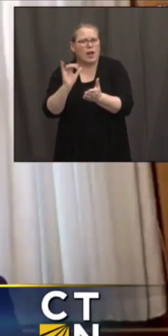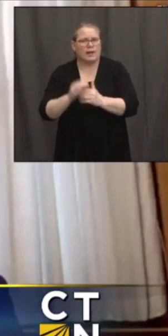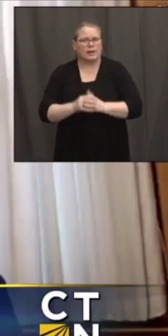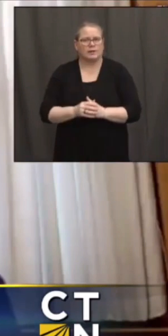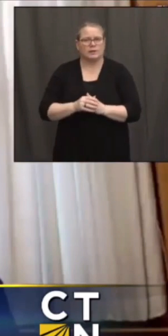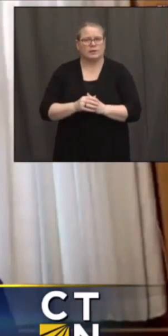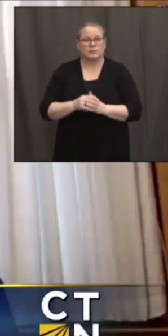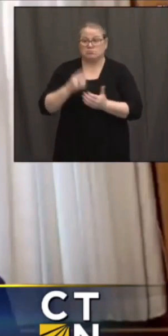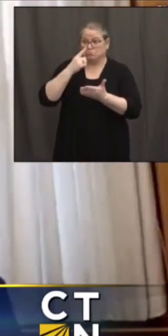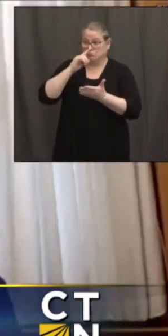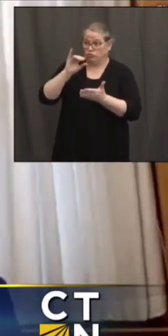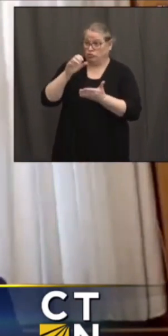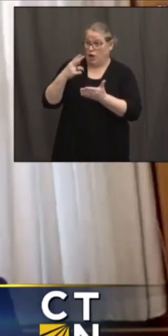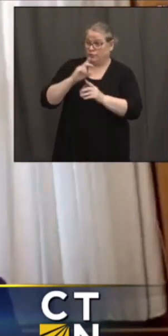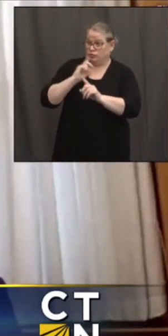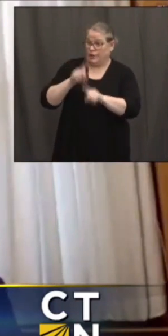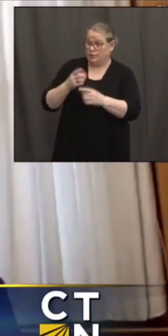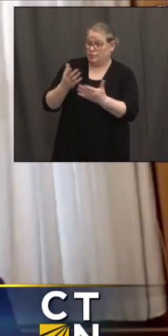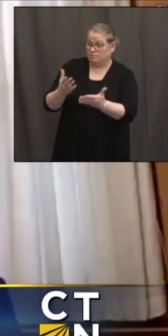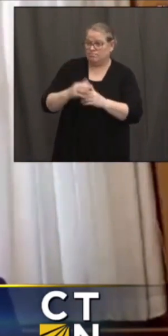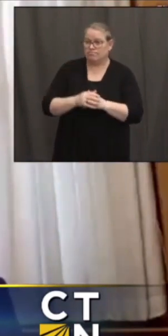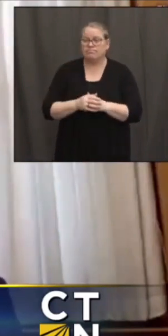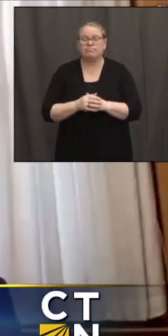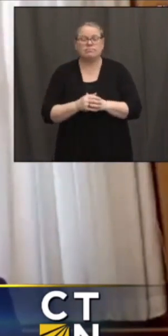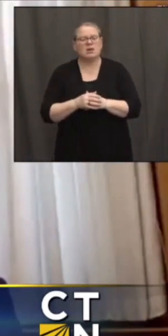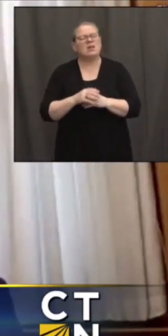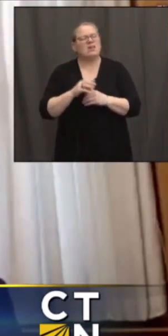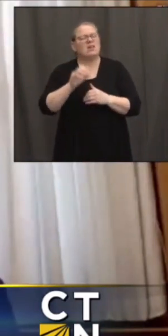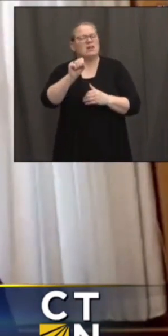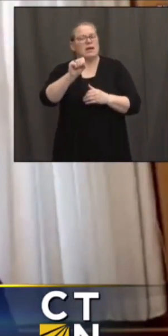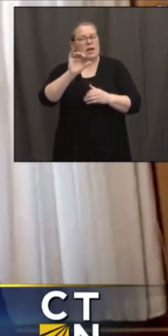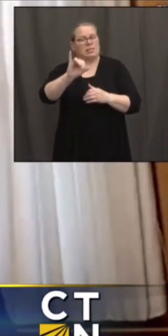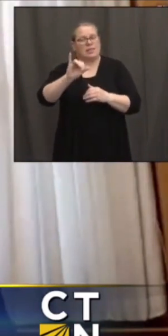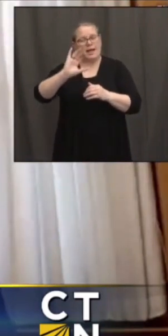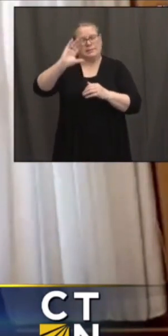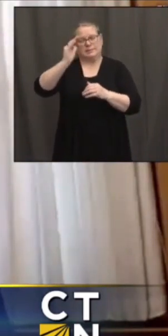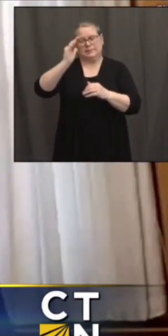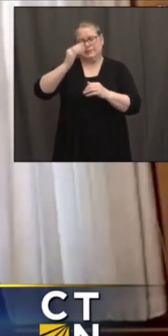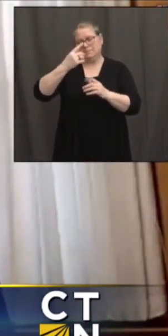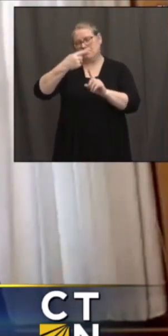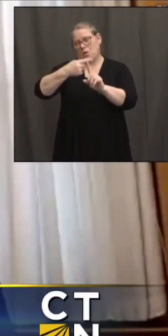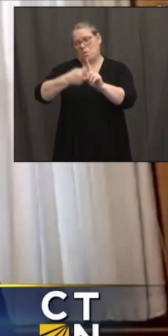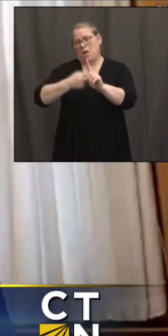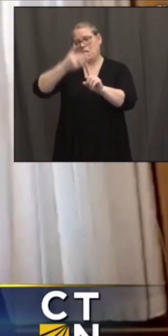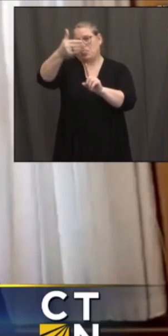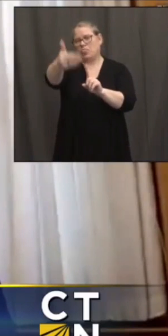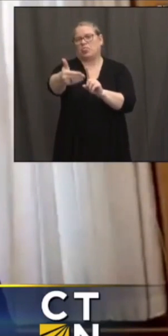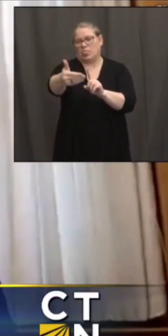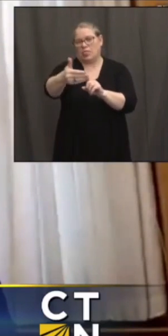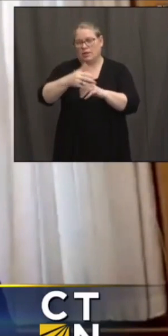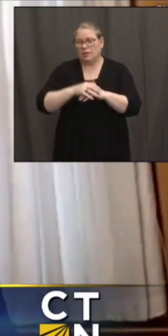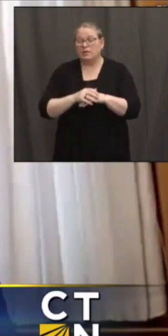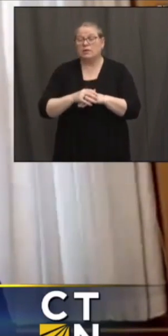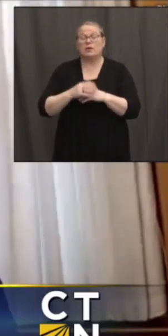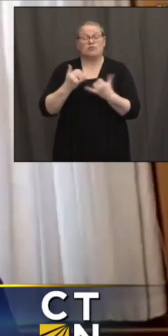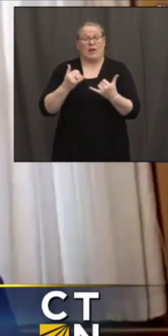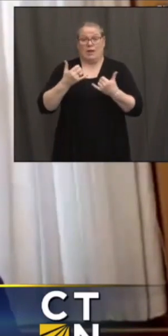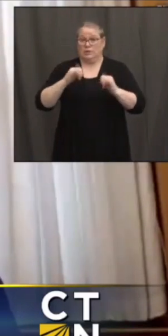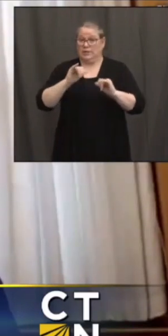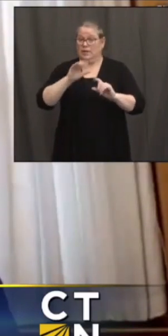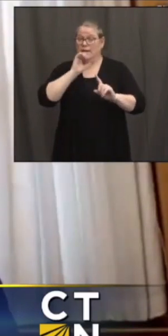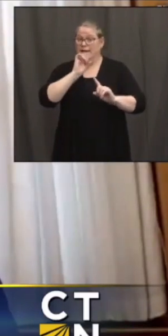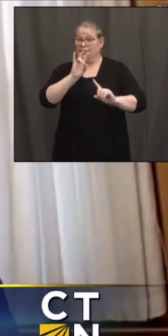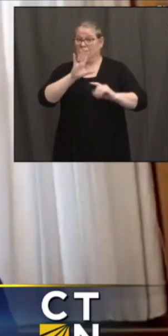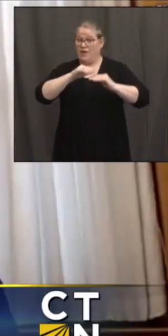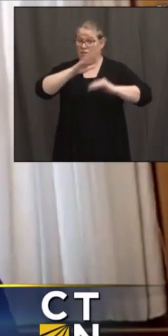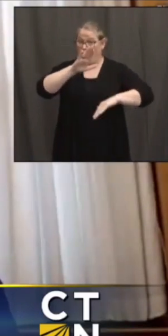go from the 75 and older, as the governor said. We probably have another two-ish weeks to go there. Then we go to the 65 and above.